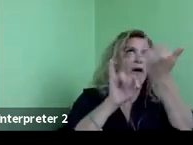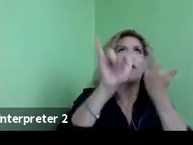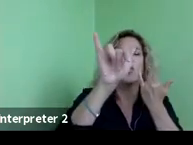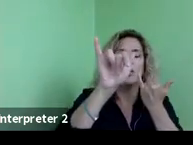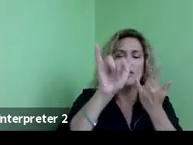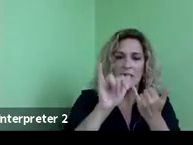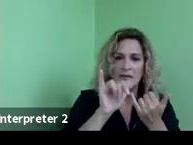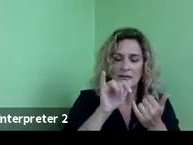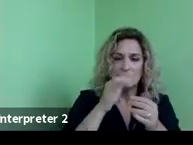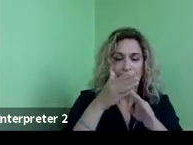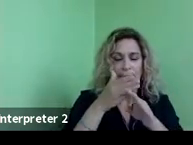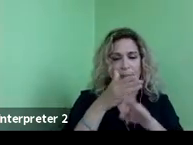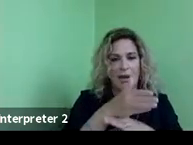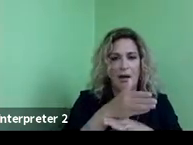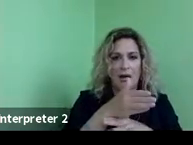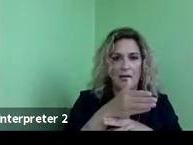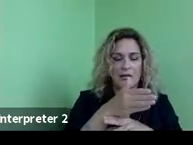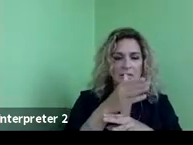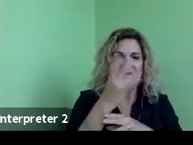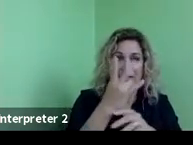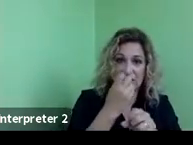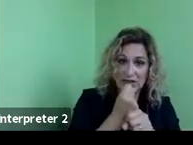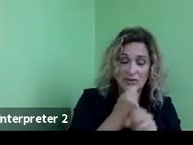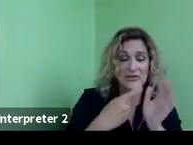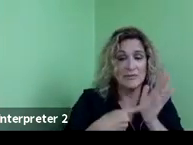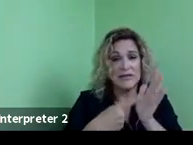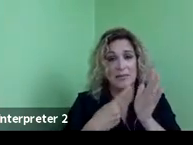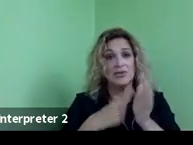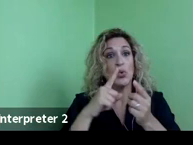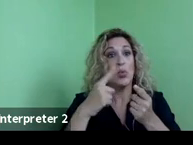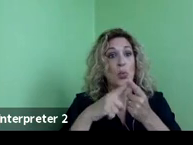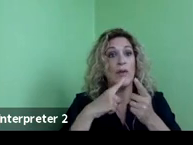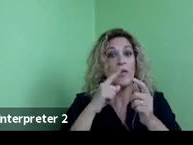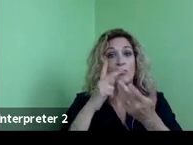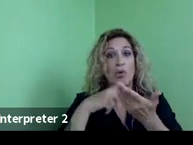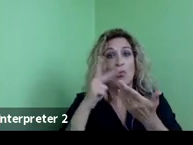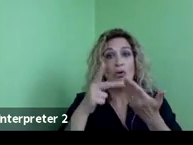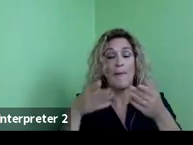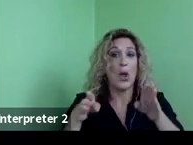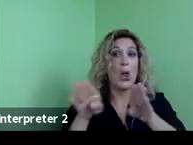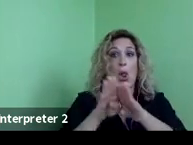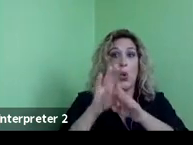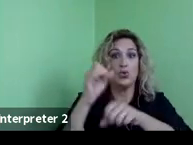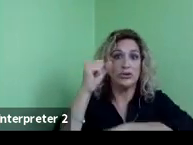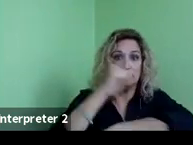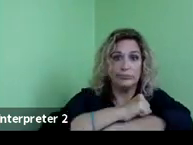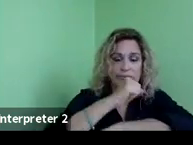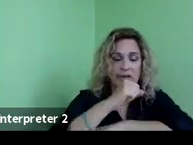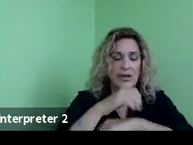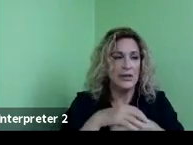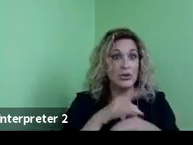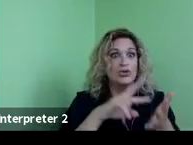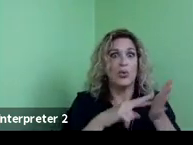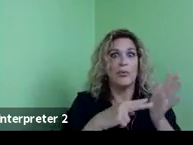that the program closed. So I guess our basements would have been, and our attics and storage units would have